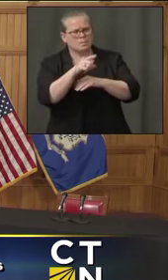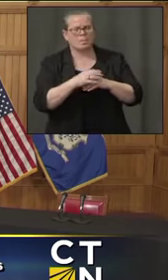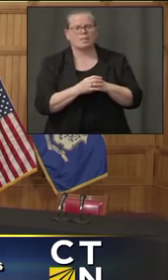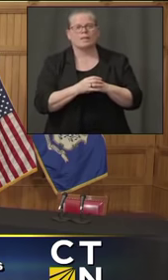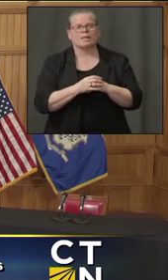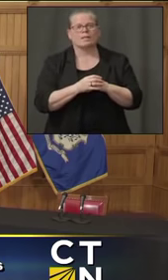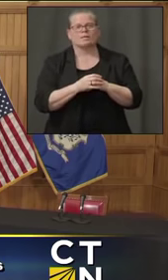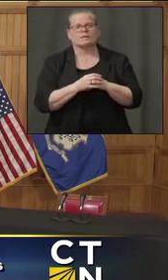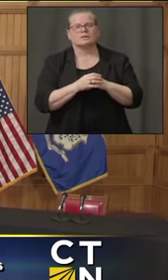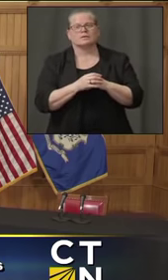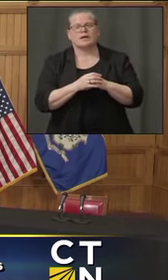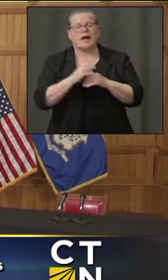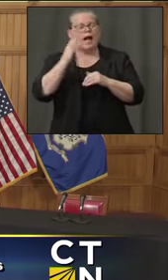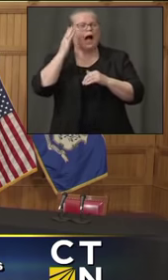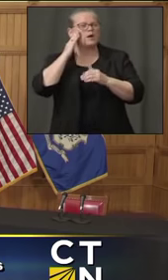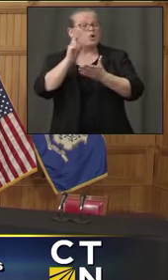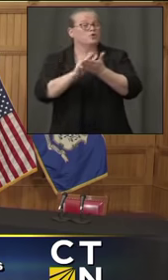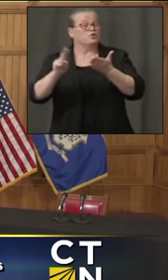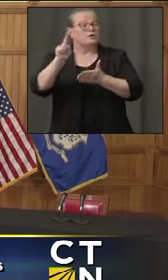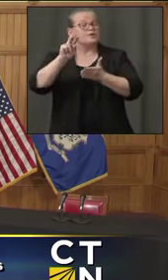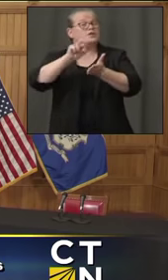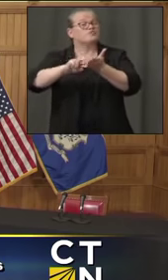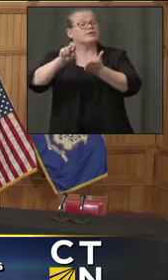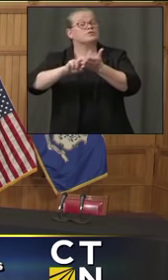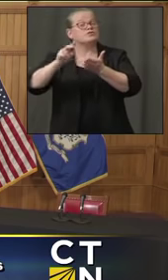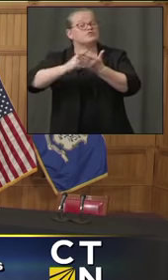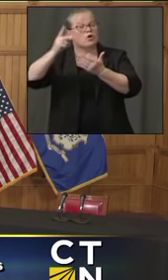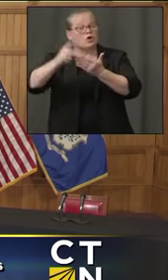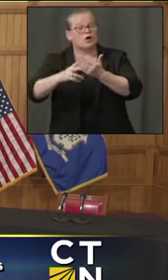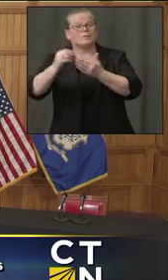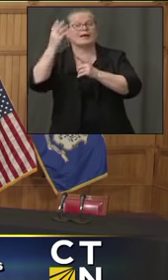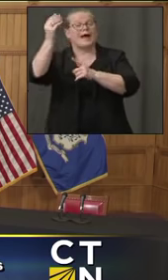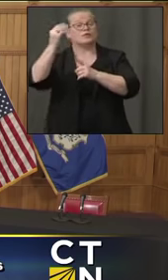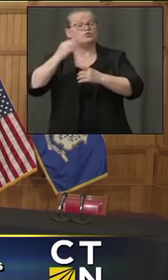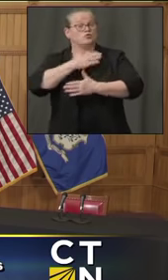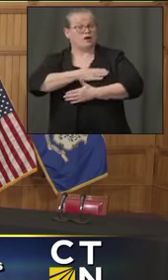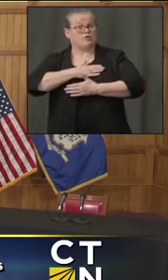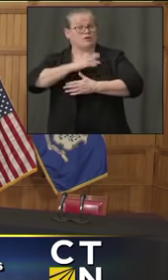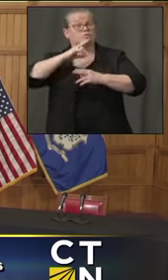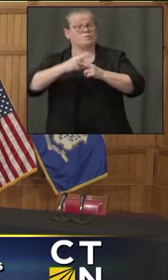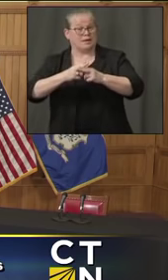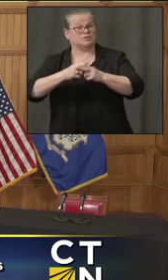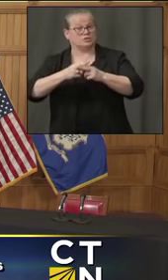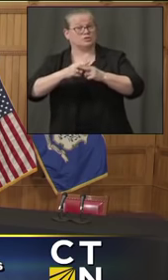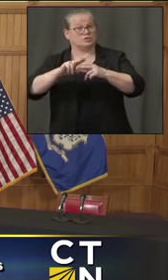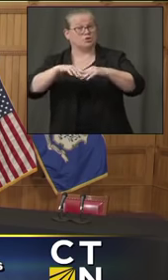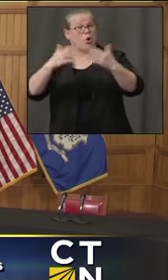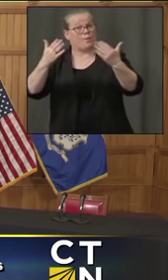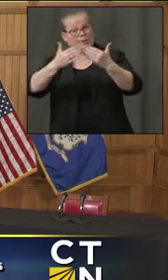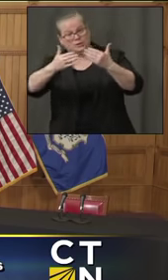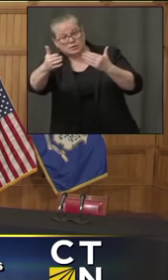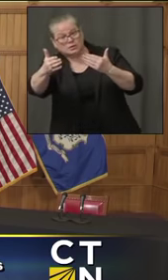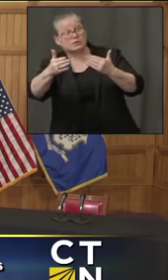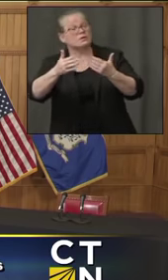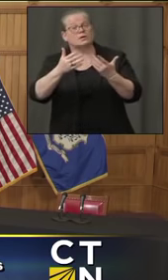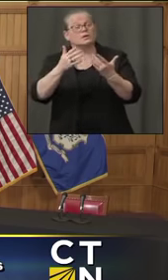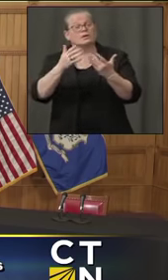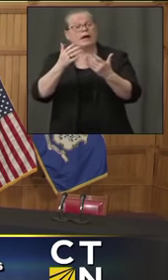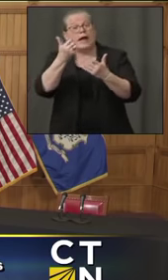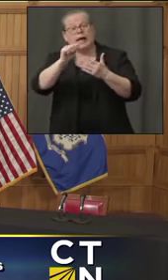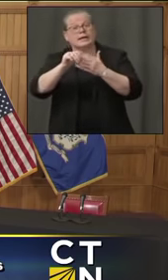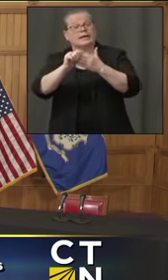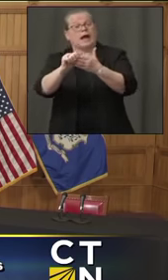that university research programs and outdoor recreation were also mentioned. I was just wondering if there will be any guideline for those two sectors coming